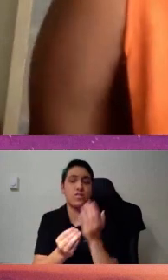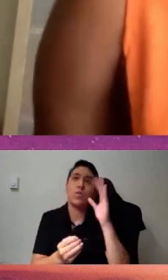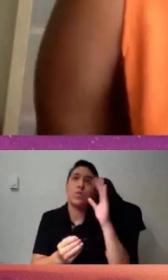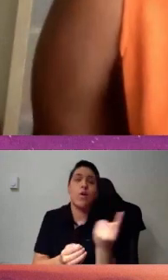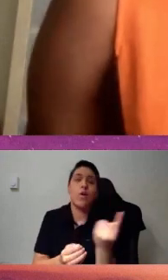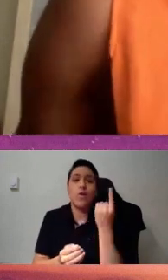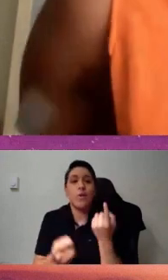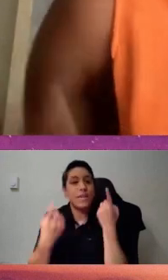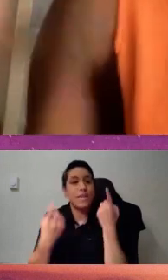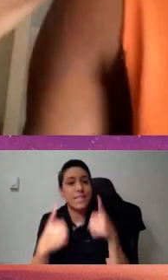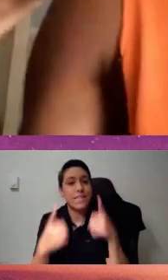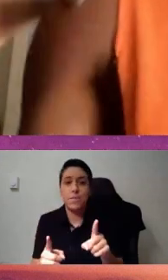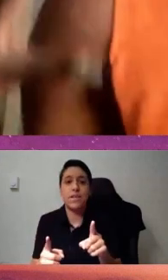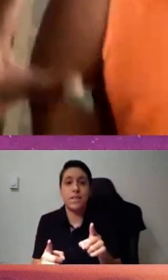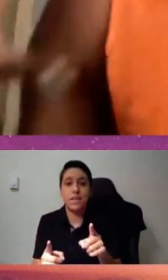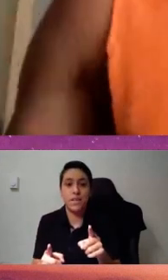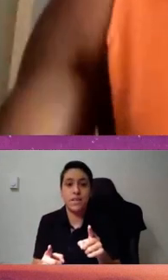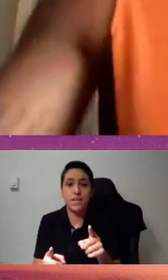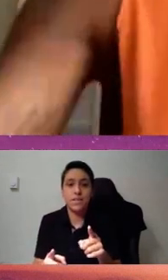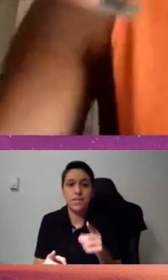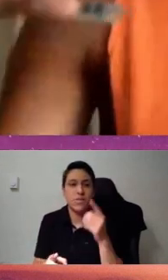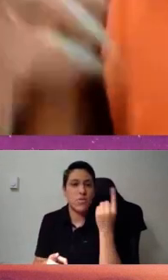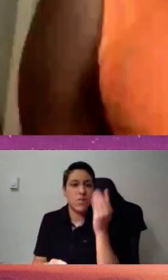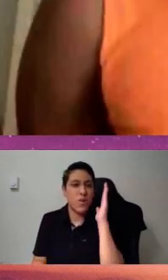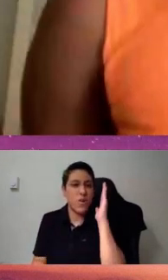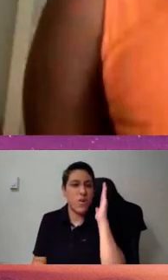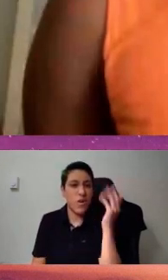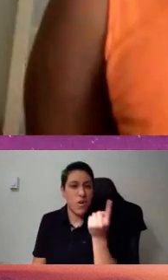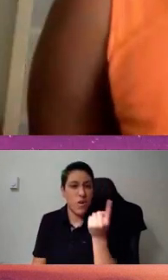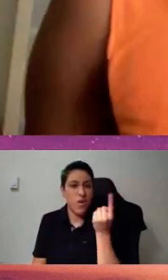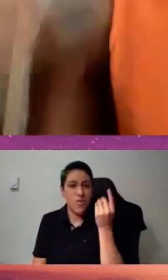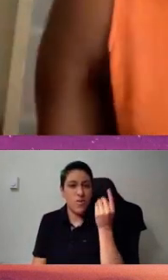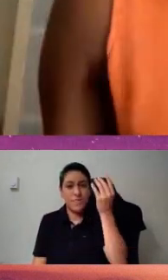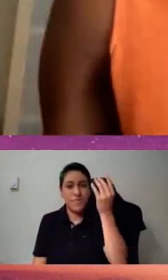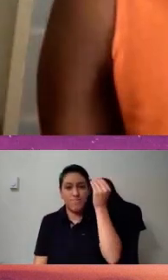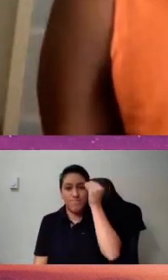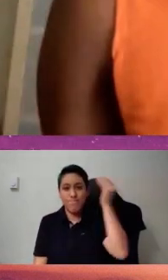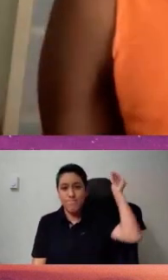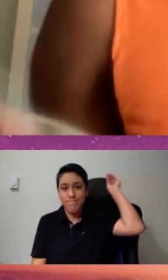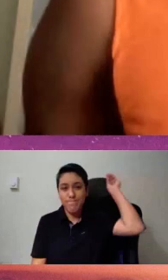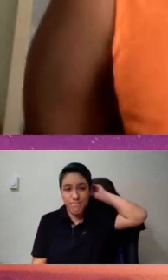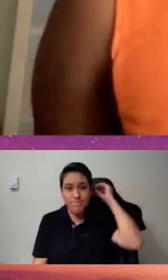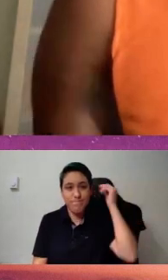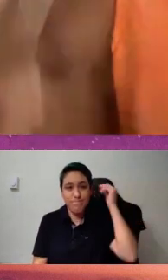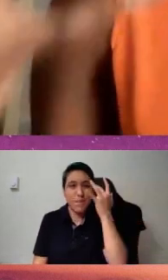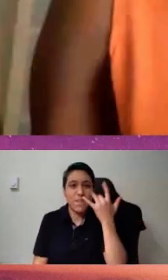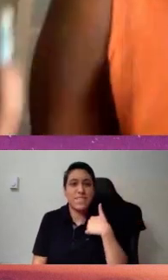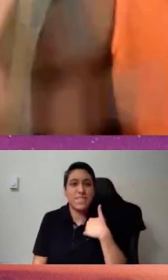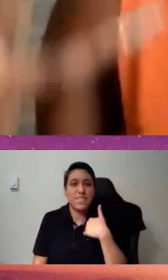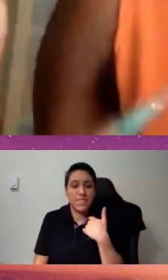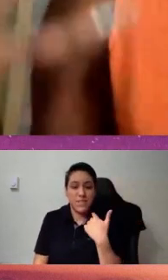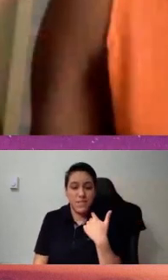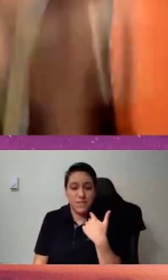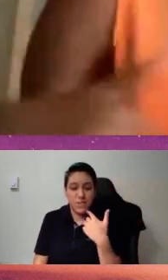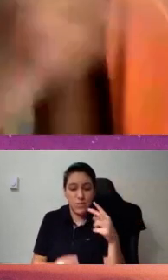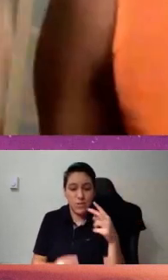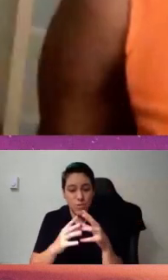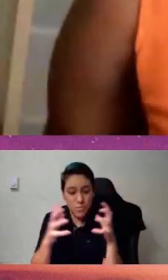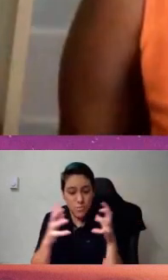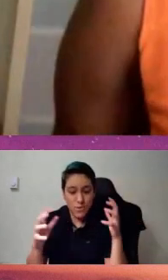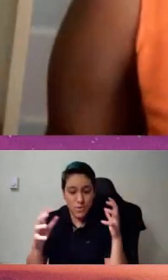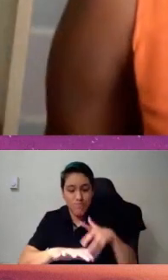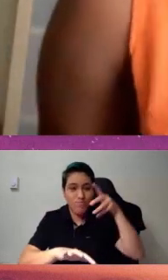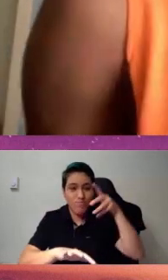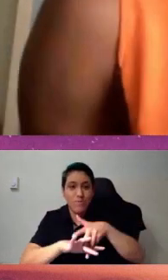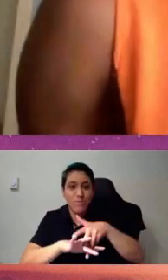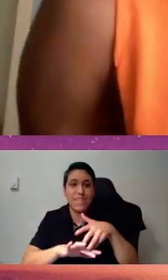to be something that's going to be at the back, just right there with us, because it's so ingrained, they killed it. They tried